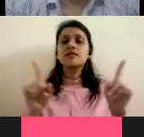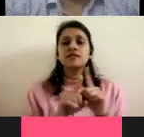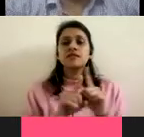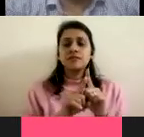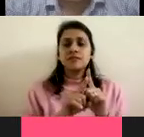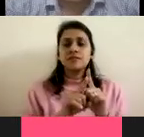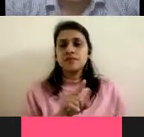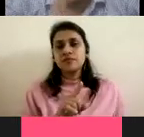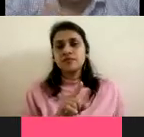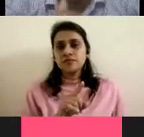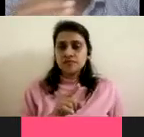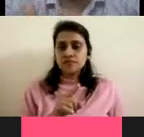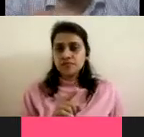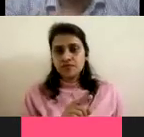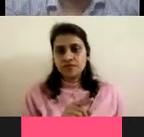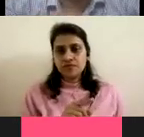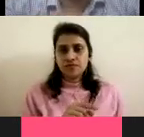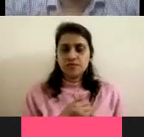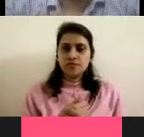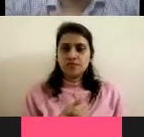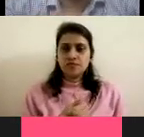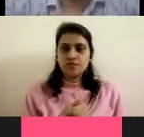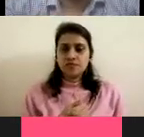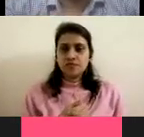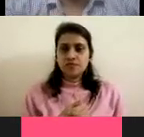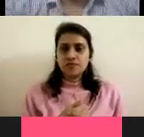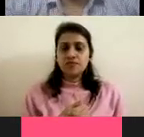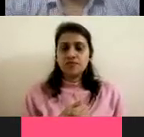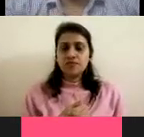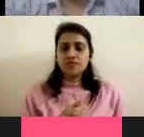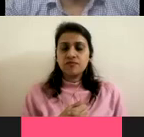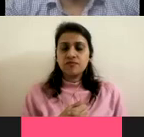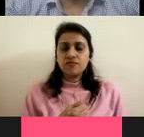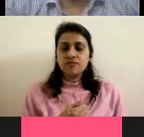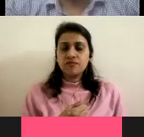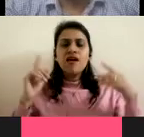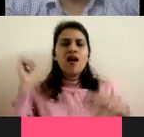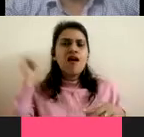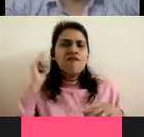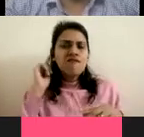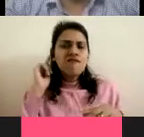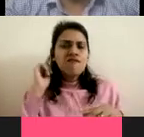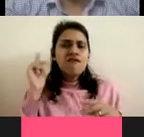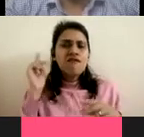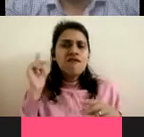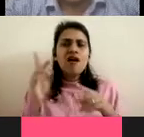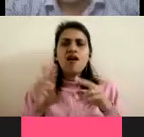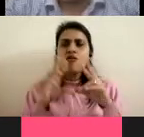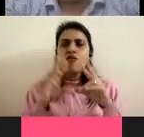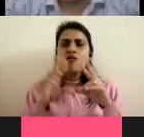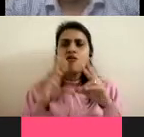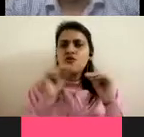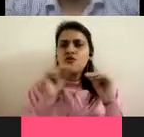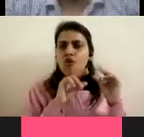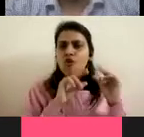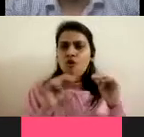about there is a background sound which talks about all the visual cues that were there in the video were